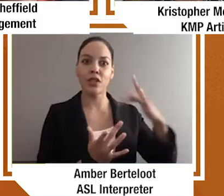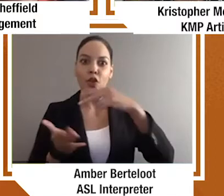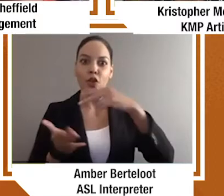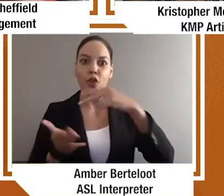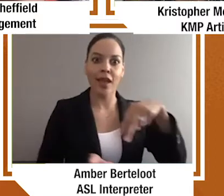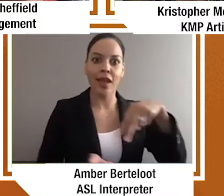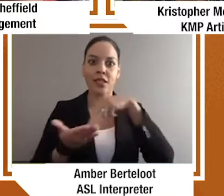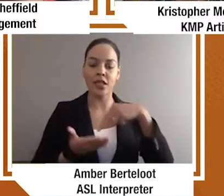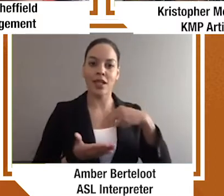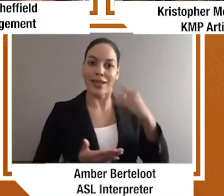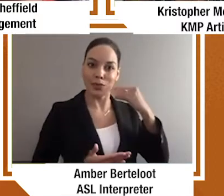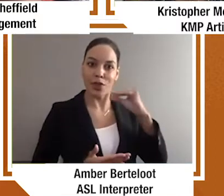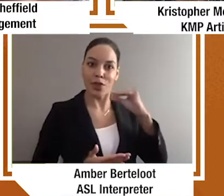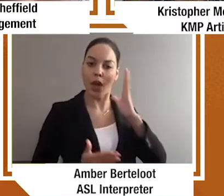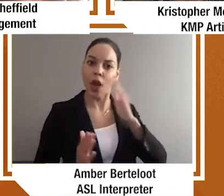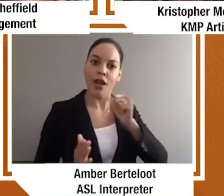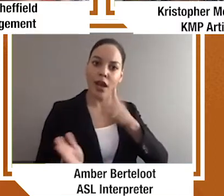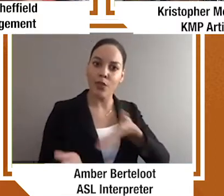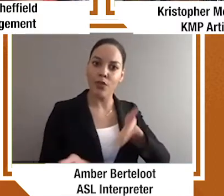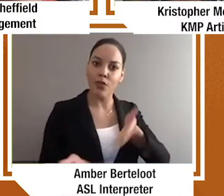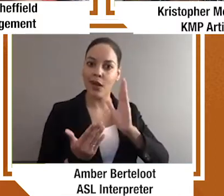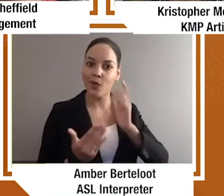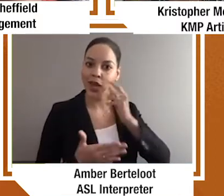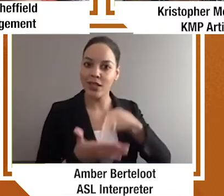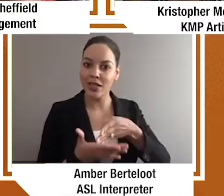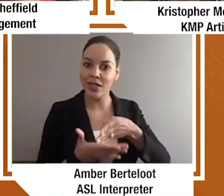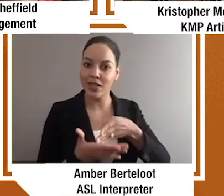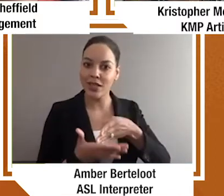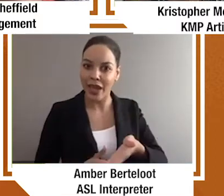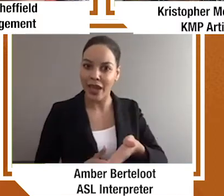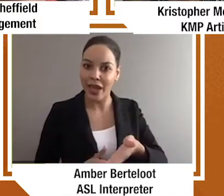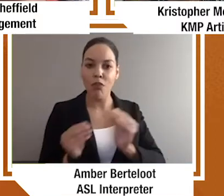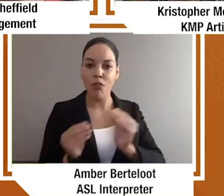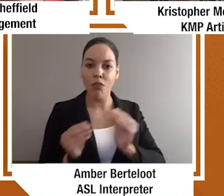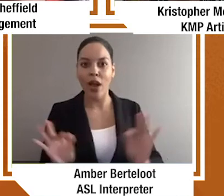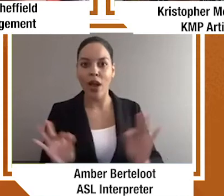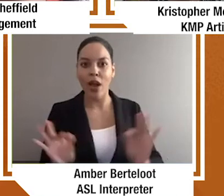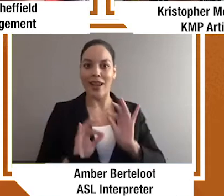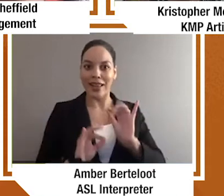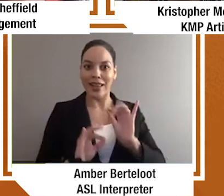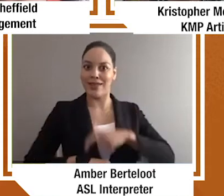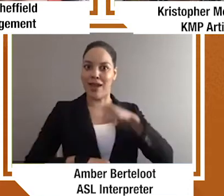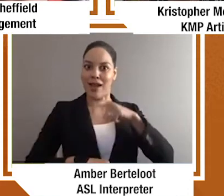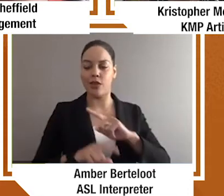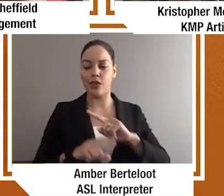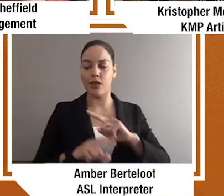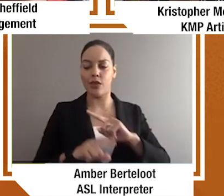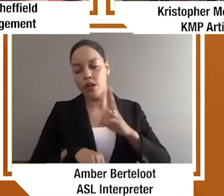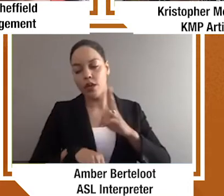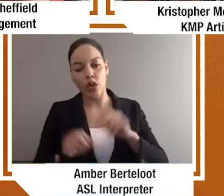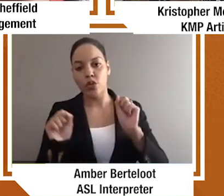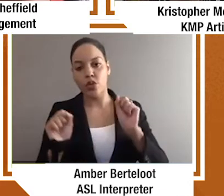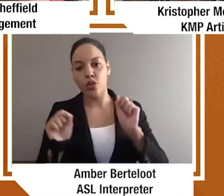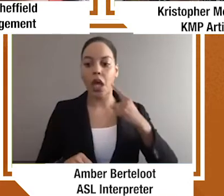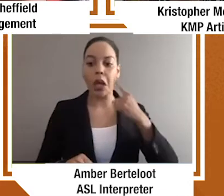the experience? You know, it would have been more relevant that way. But of course, I mean, we can speculate about why